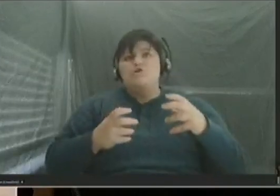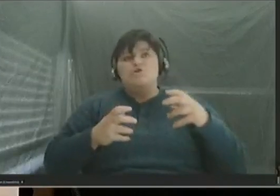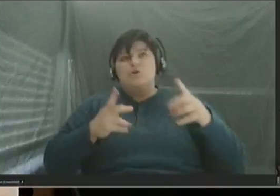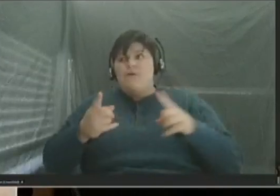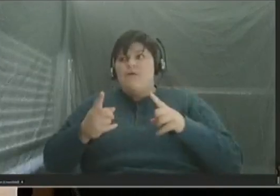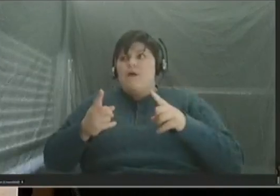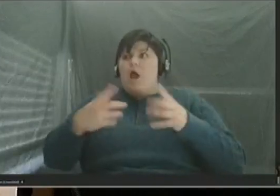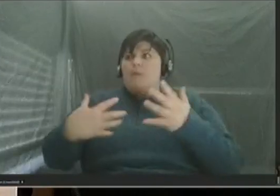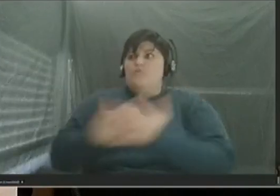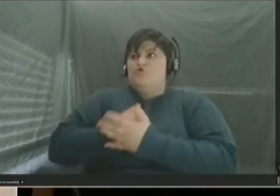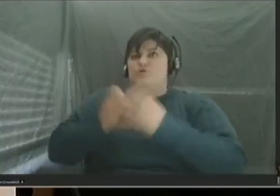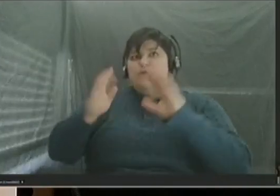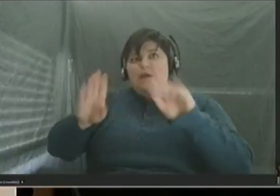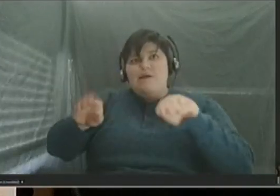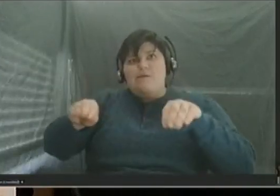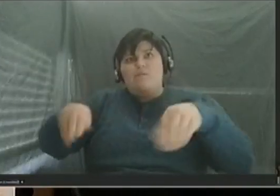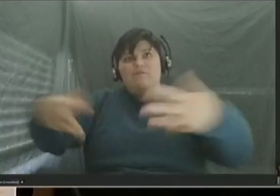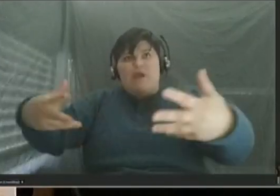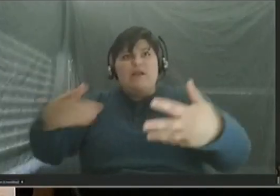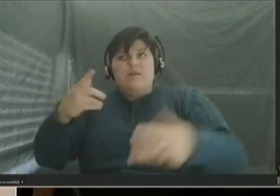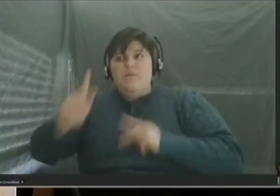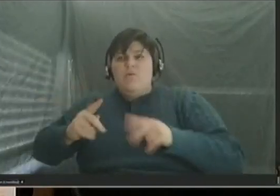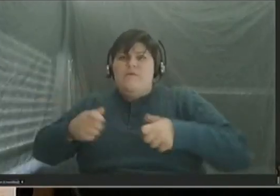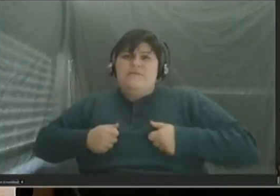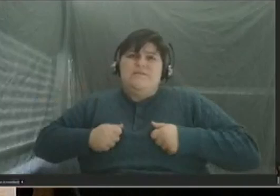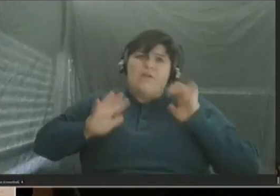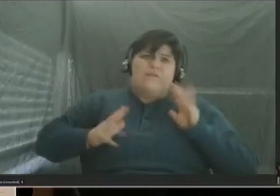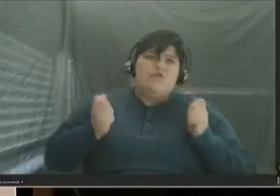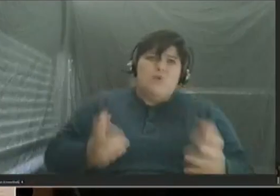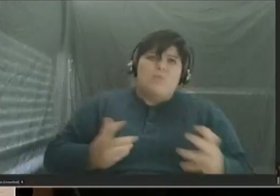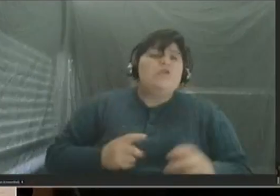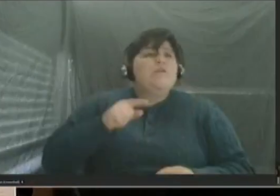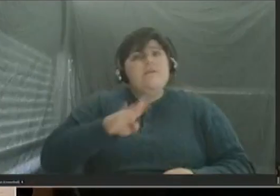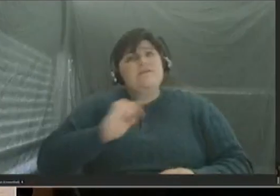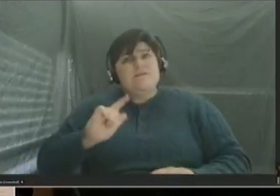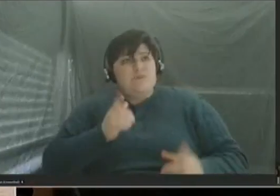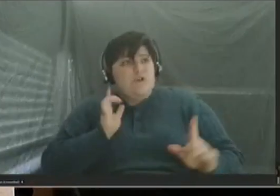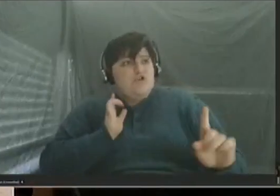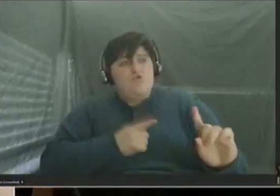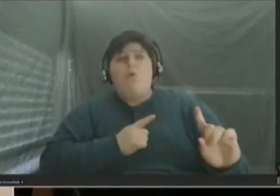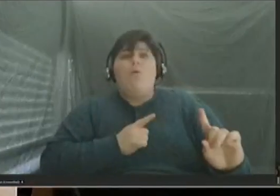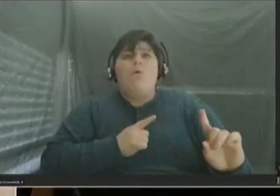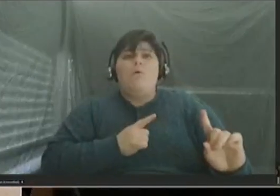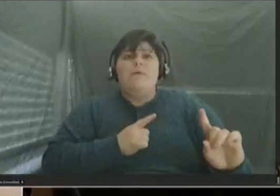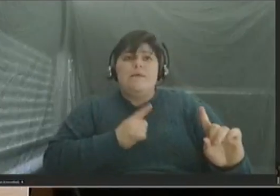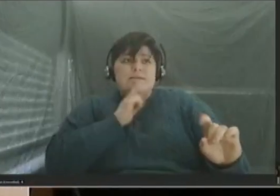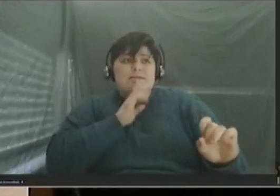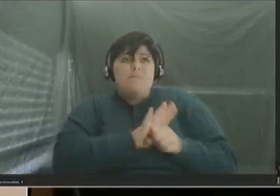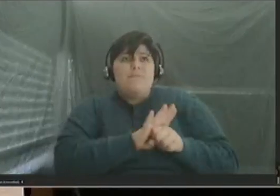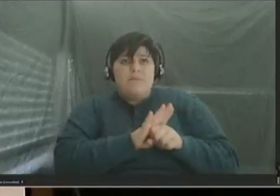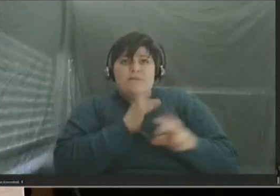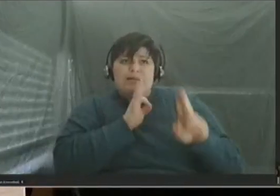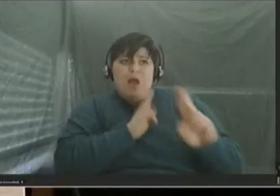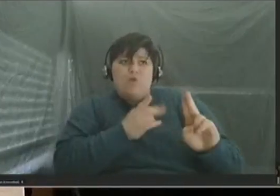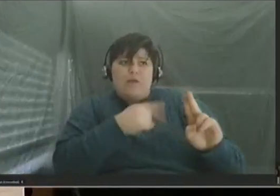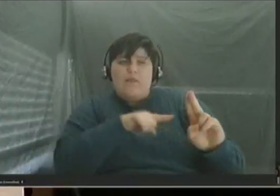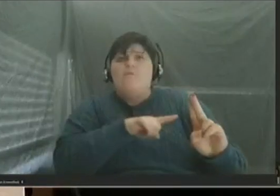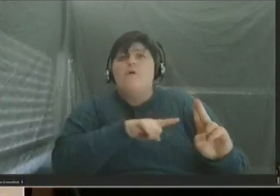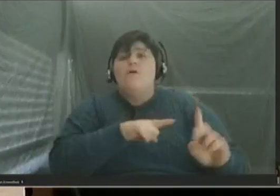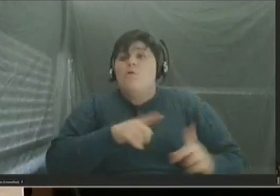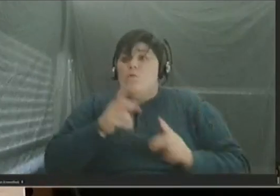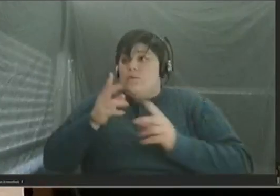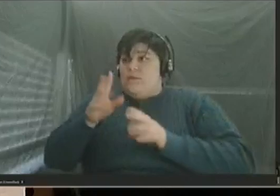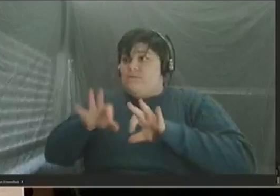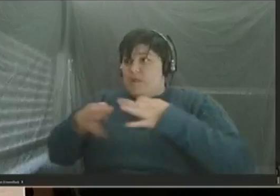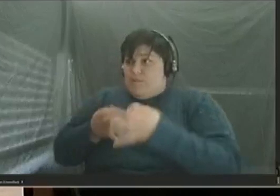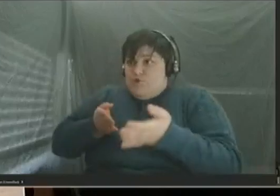so much. At its core, this bill is about honoring commitments. We tell the families of those who